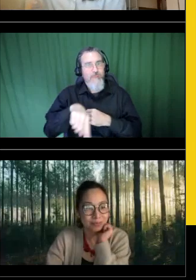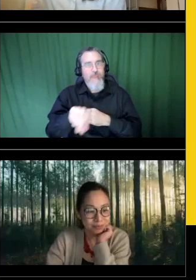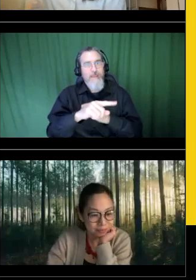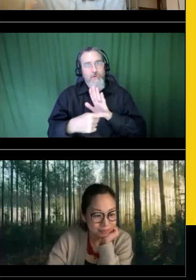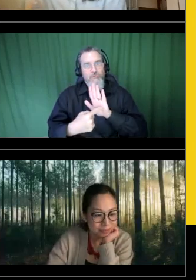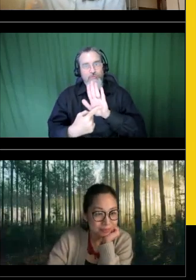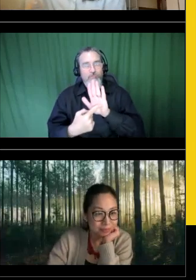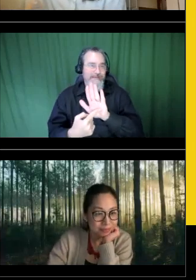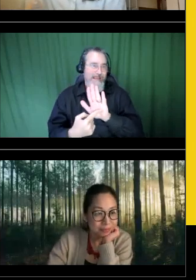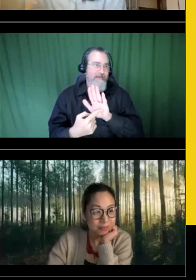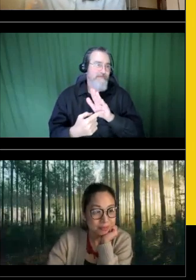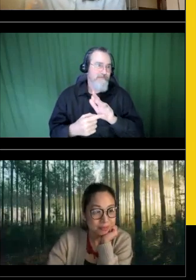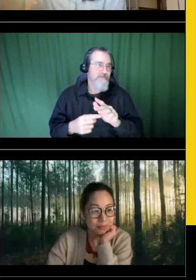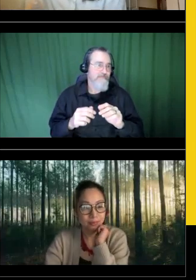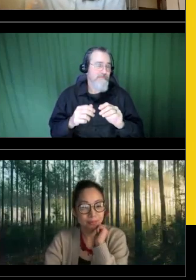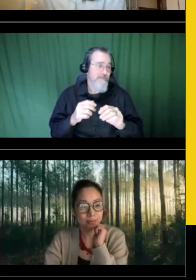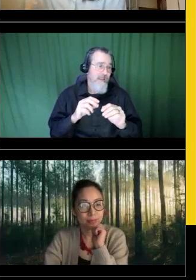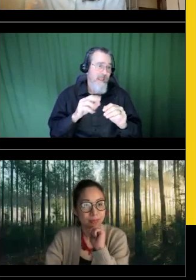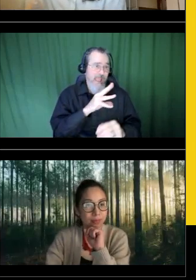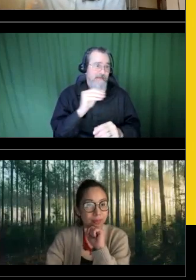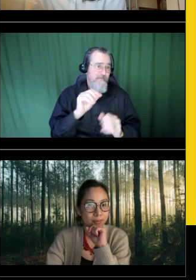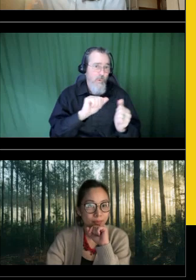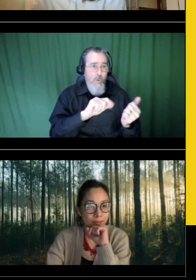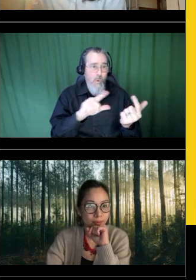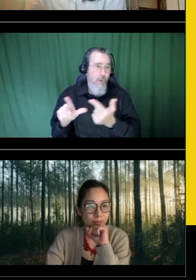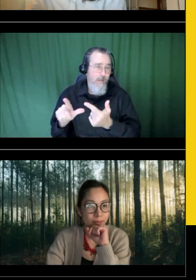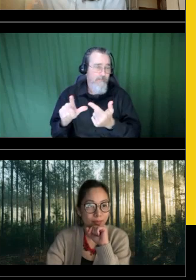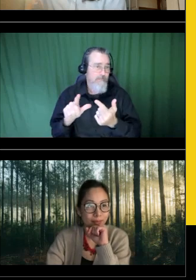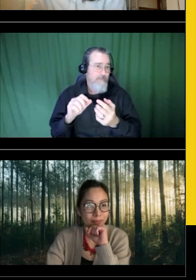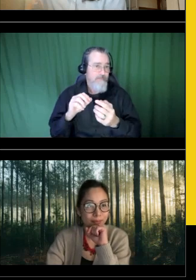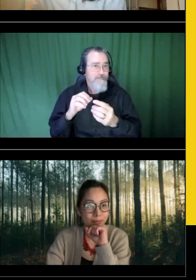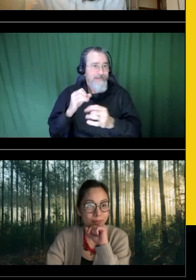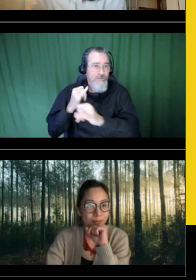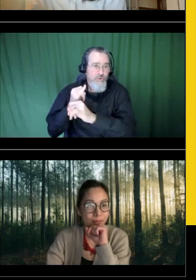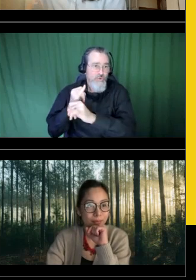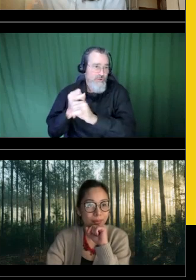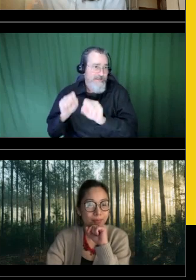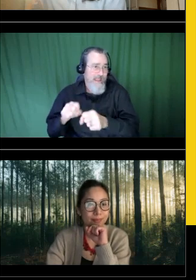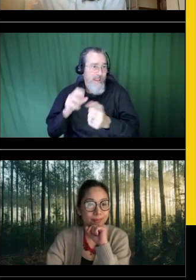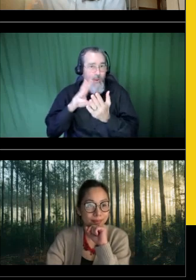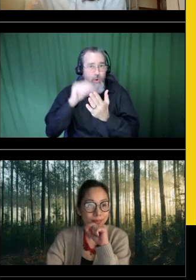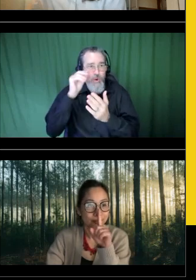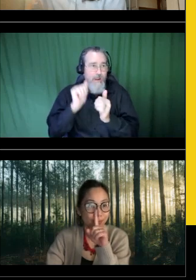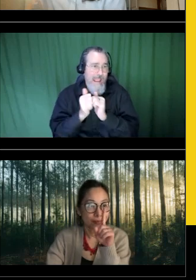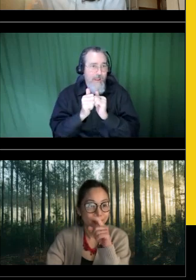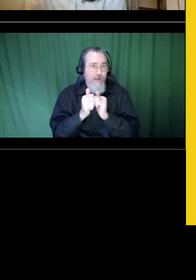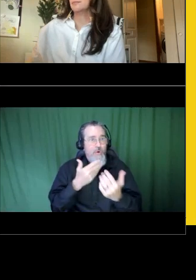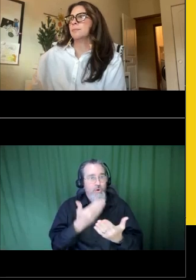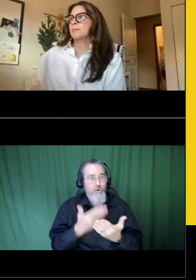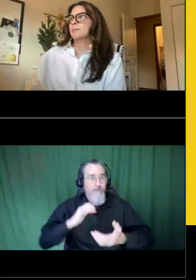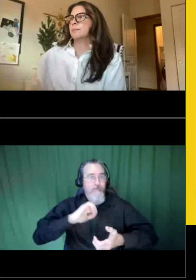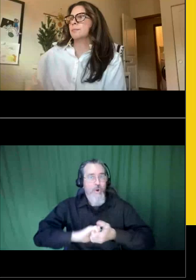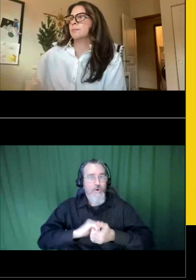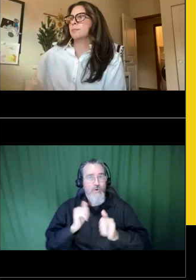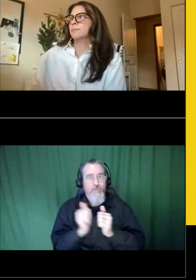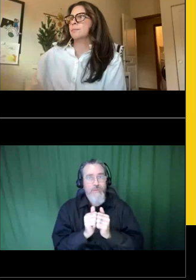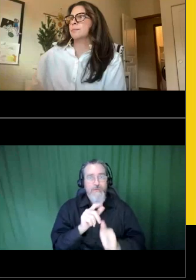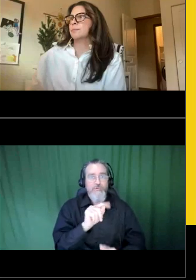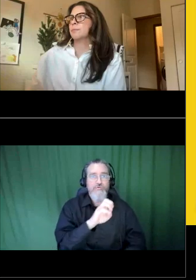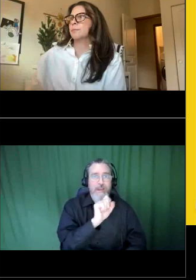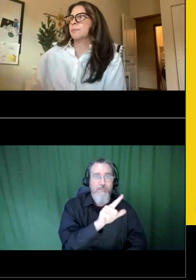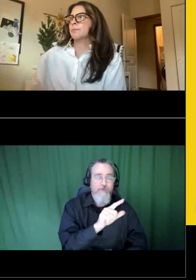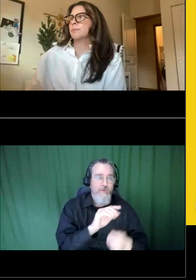of our institution, how to be good partners to tribal communities and better serve them. Next slide.